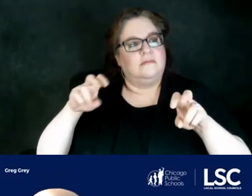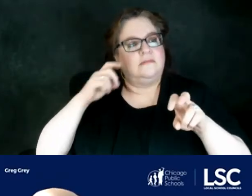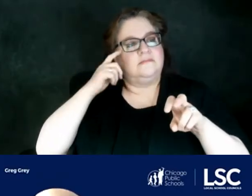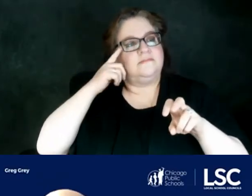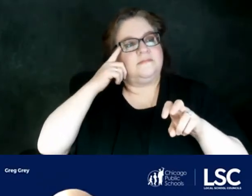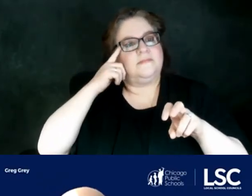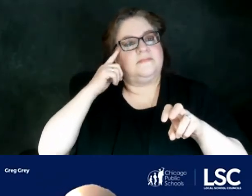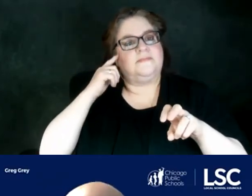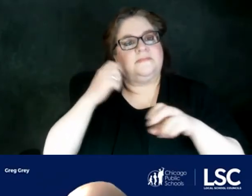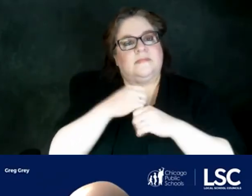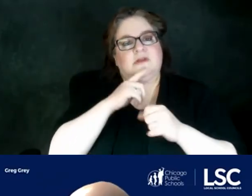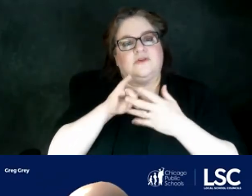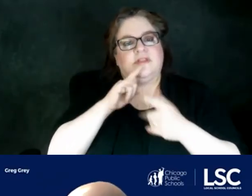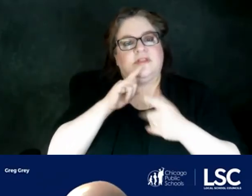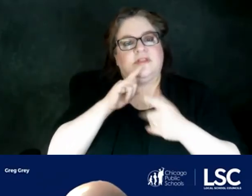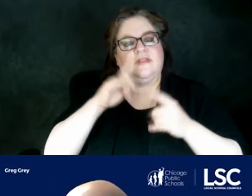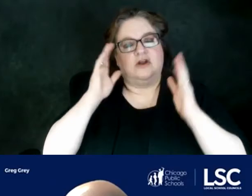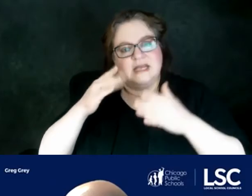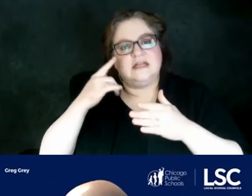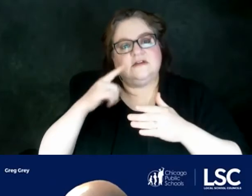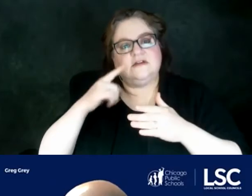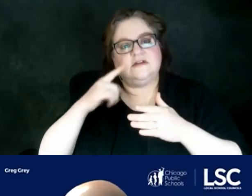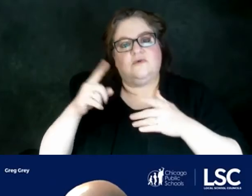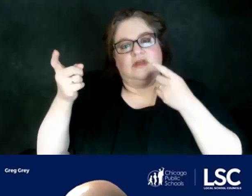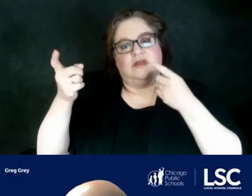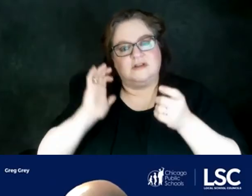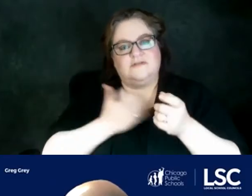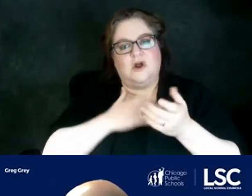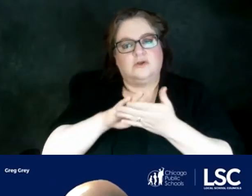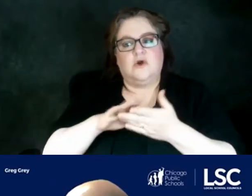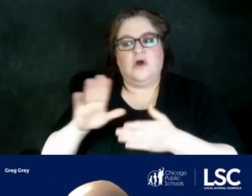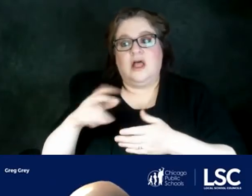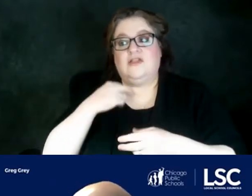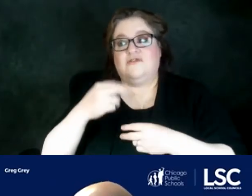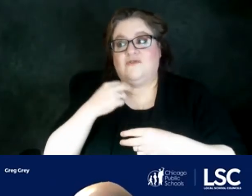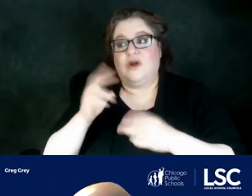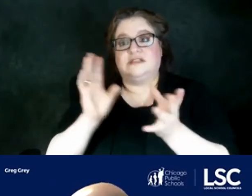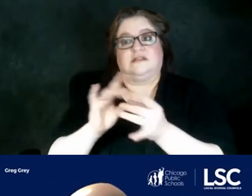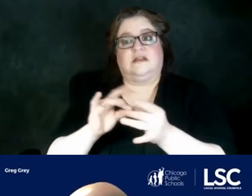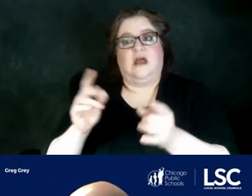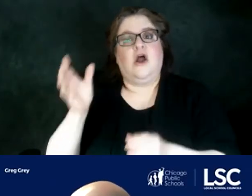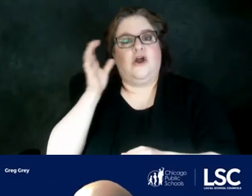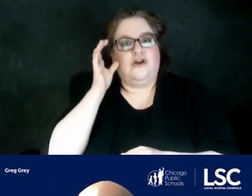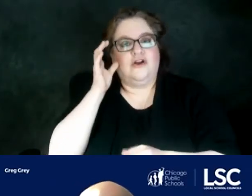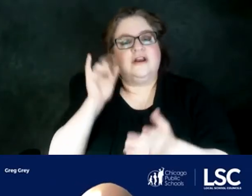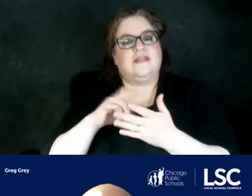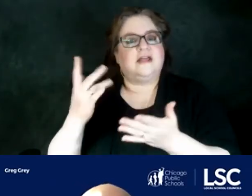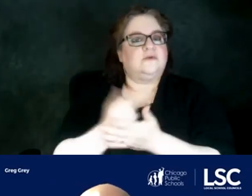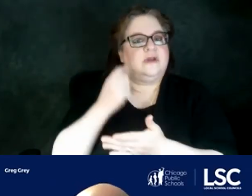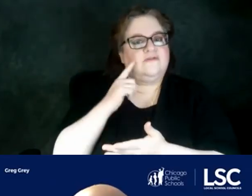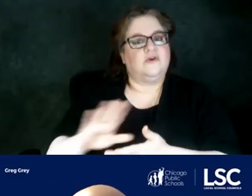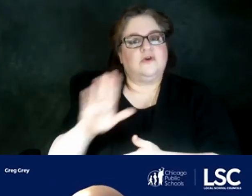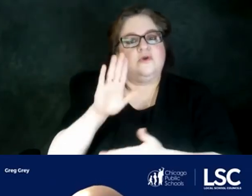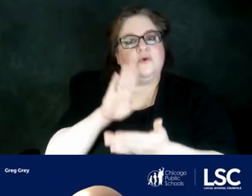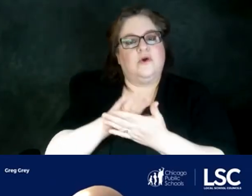sure that there's attention on the governance of our school and those voices are heard. I think that's a win for your school.